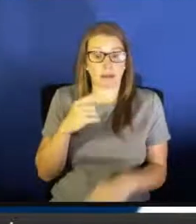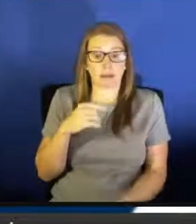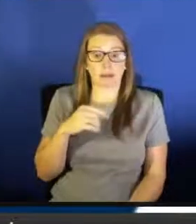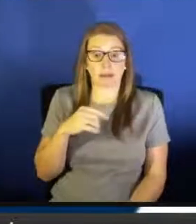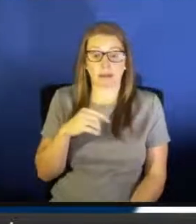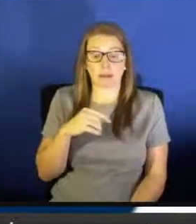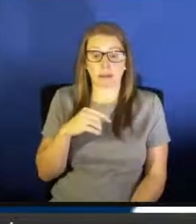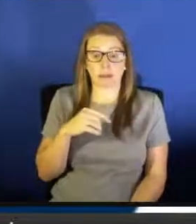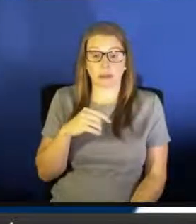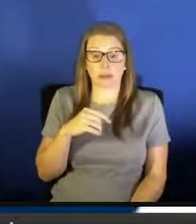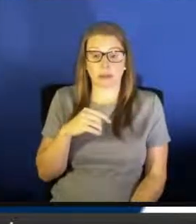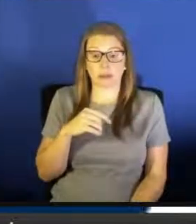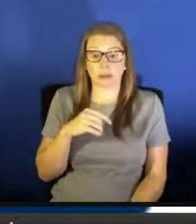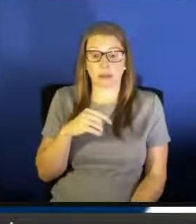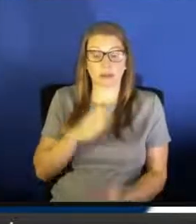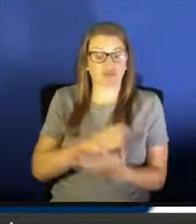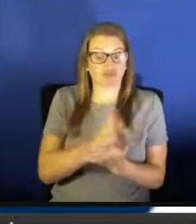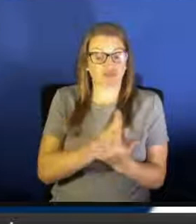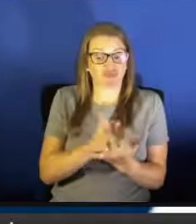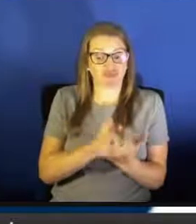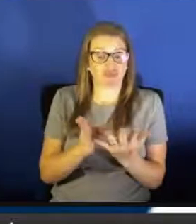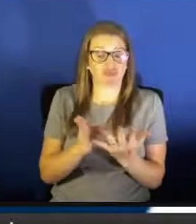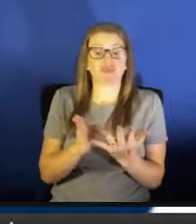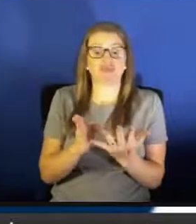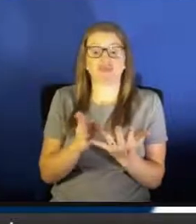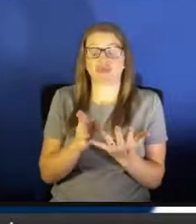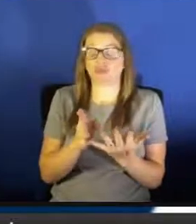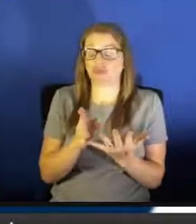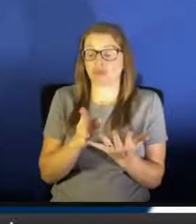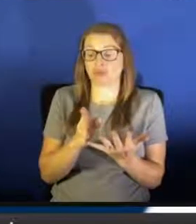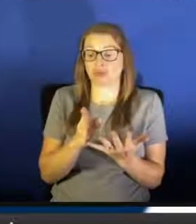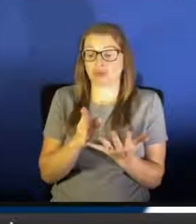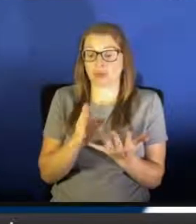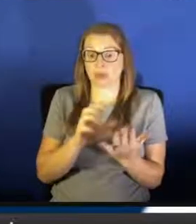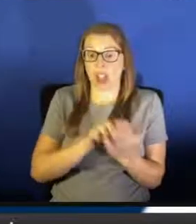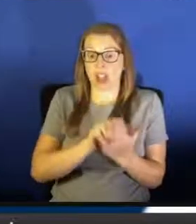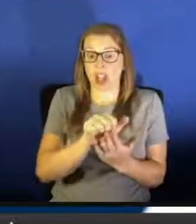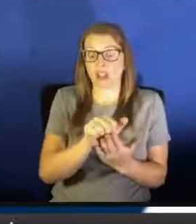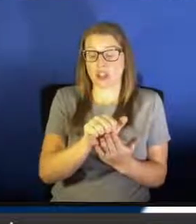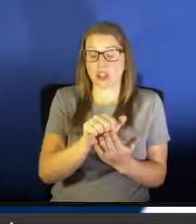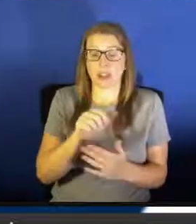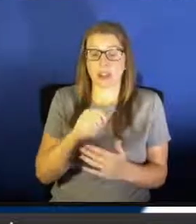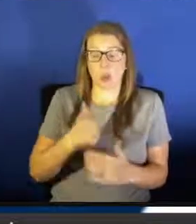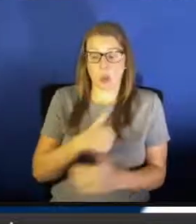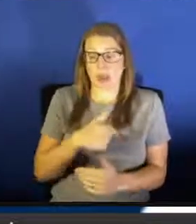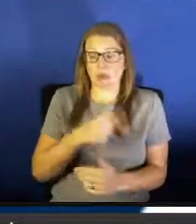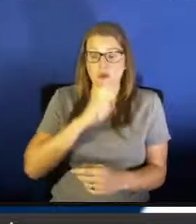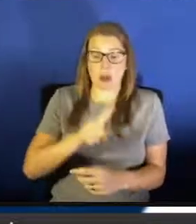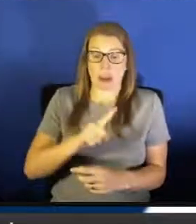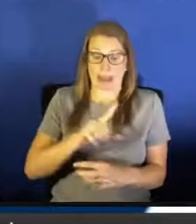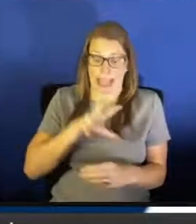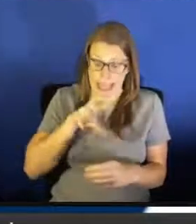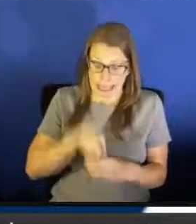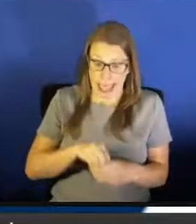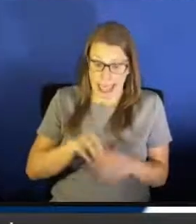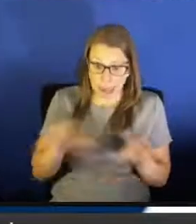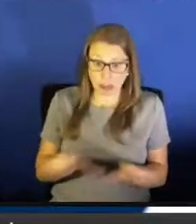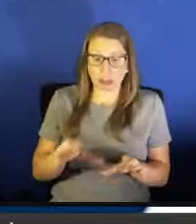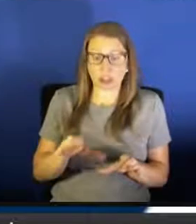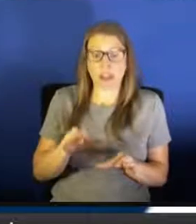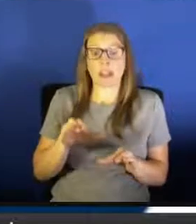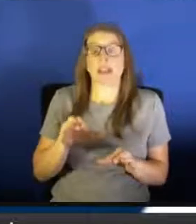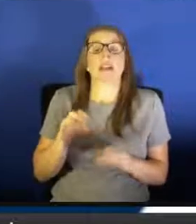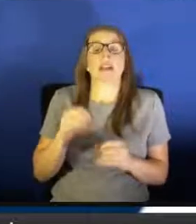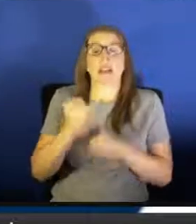oncology, and whether it's urologic or medical oncology like me, we're really engaged in the international prostate